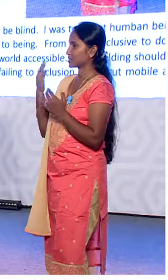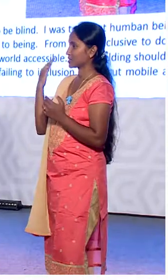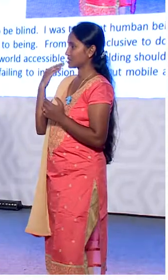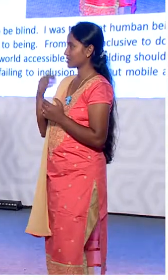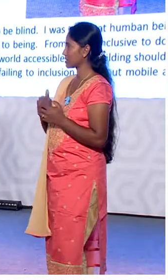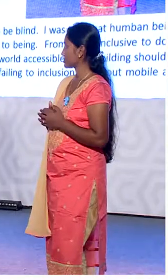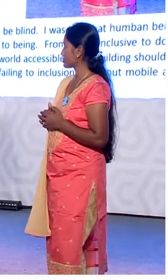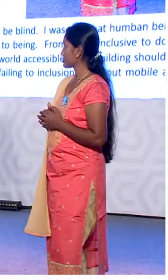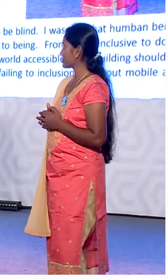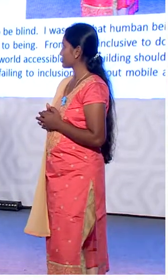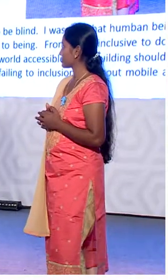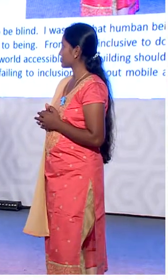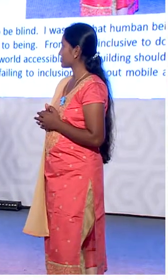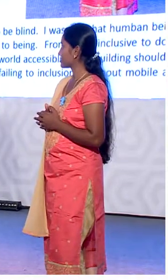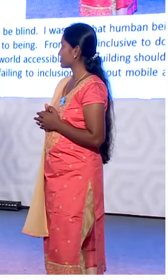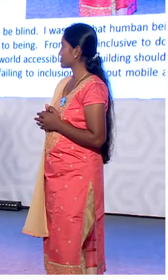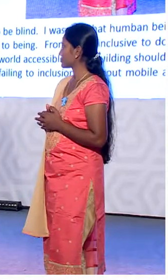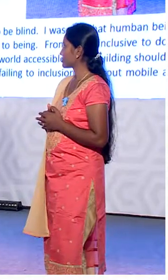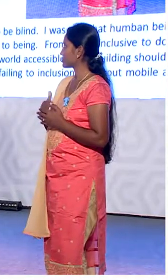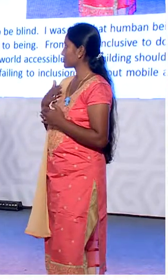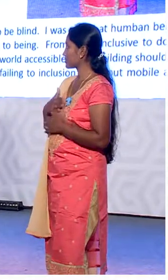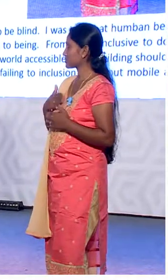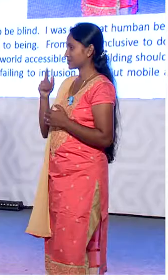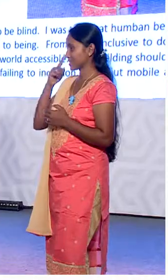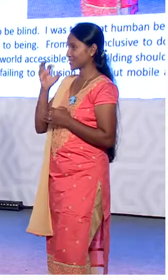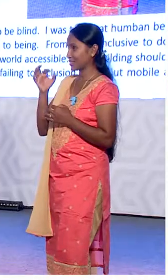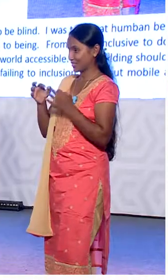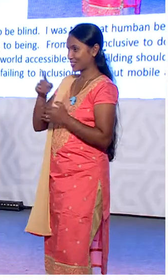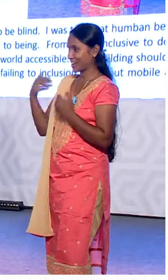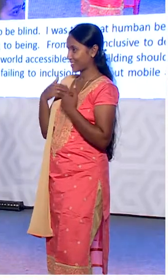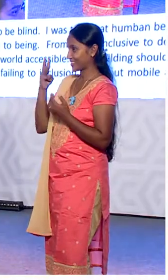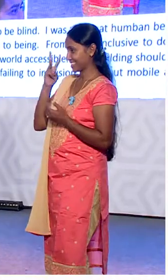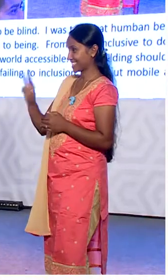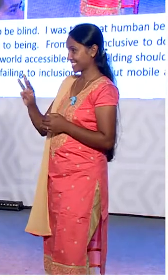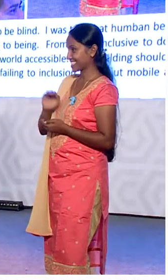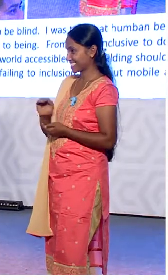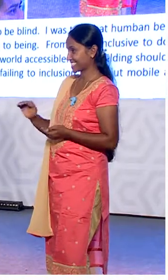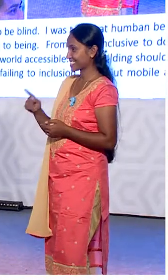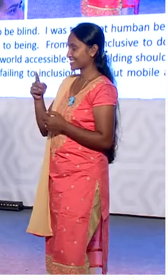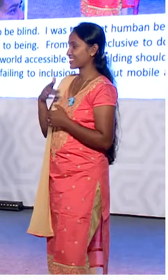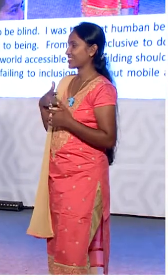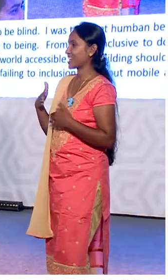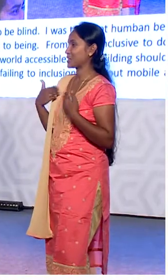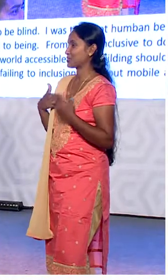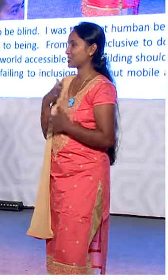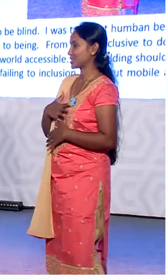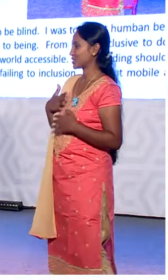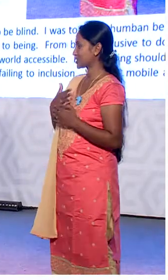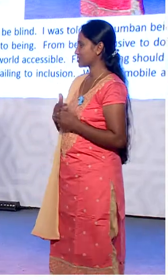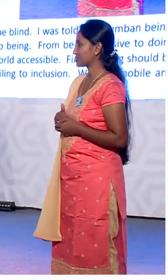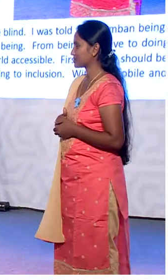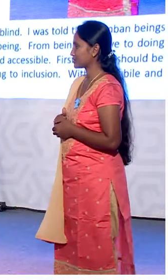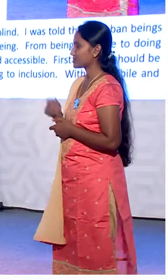she's upstairs. So anyways, it's a joy if you have three girls. So he asked